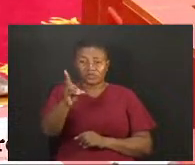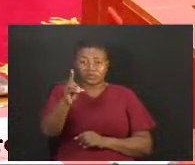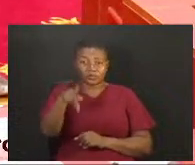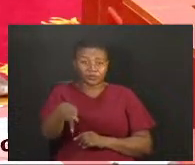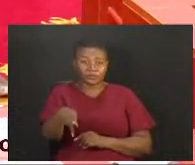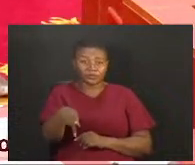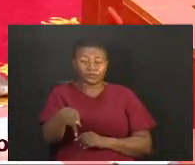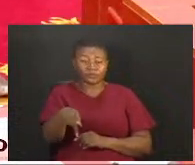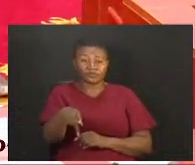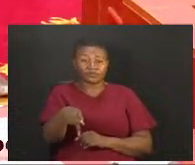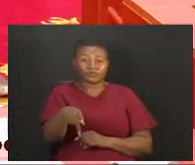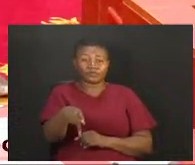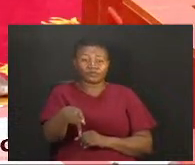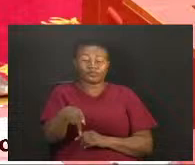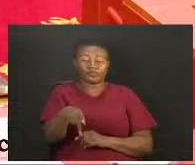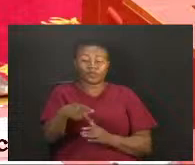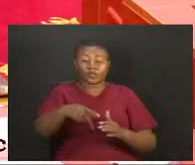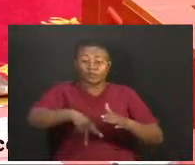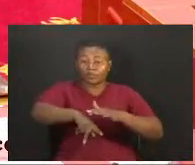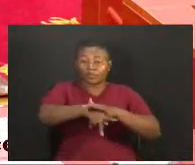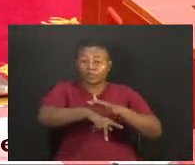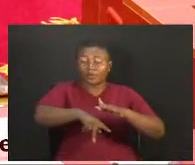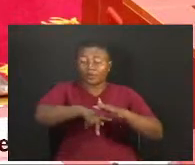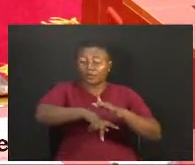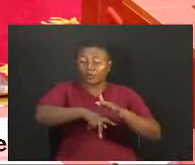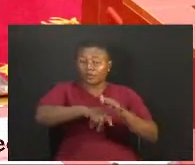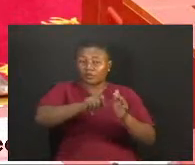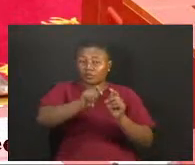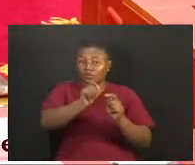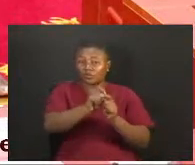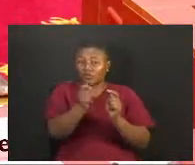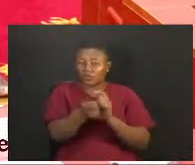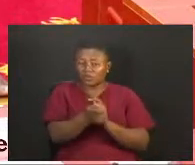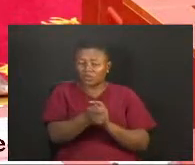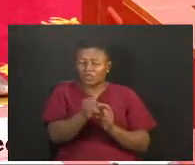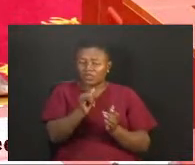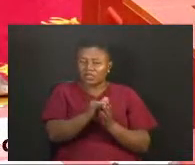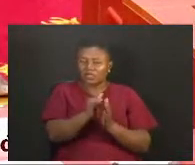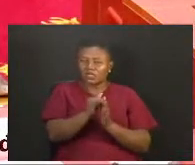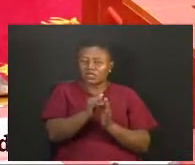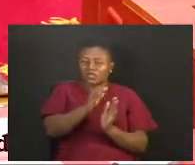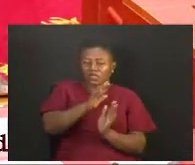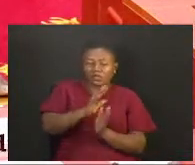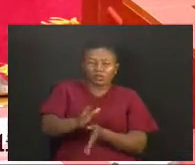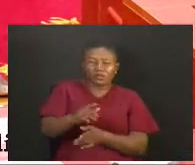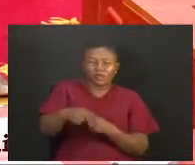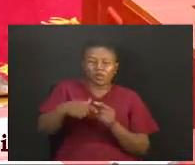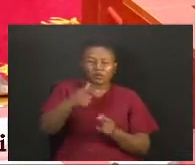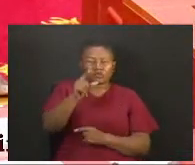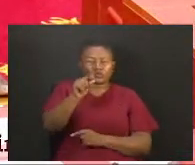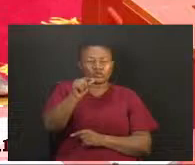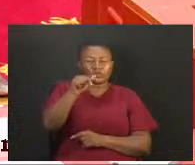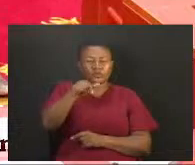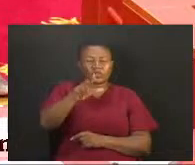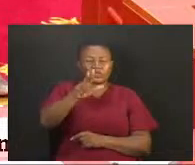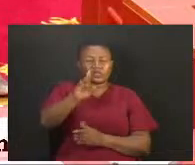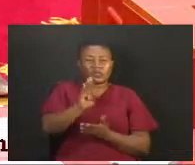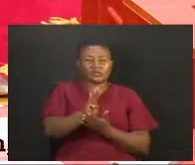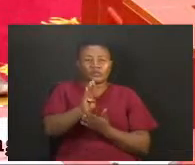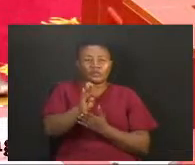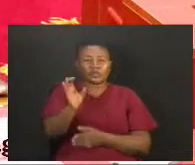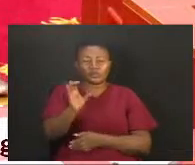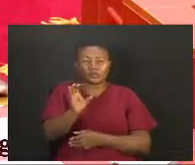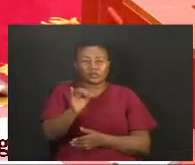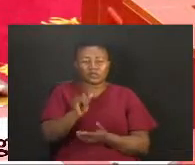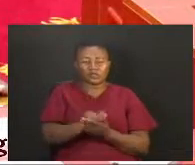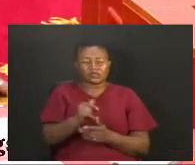The corresponding primary balance on commitment basis is a surplus of 20.3 billion Ghana cedis,